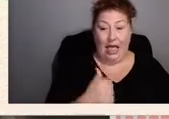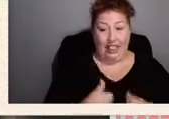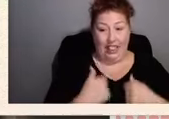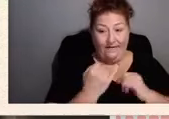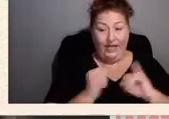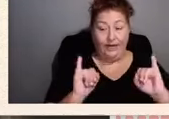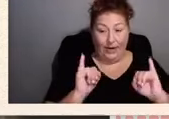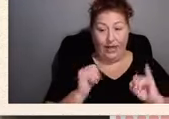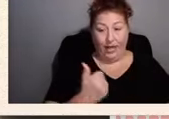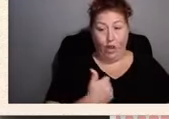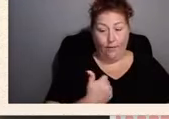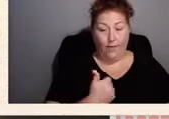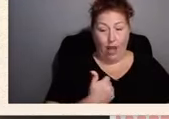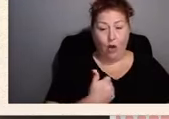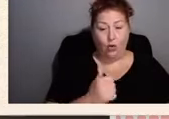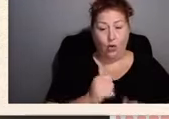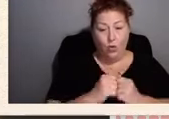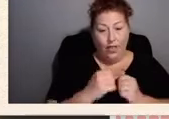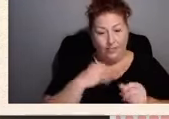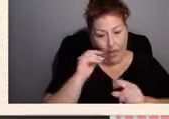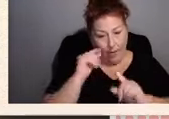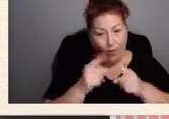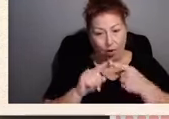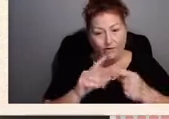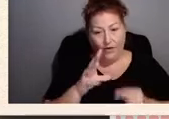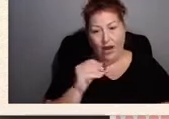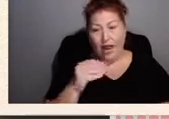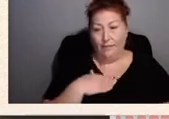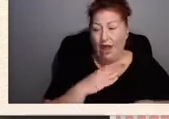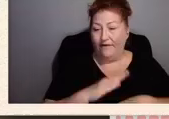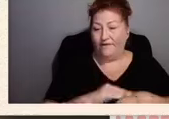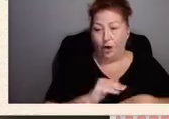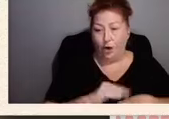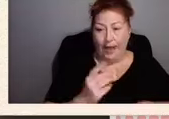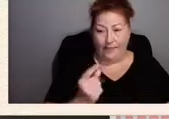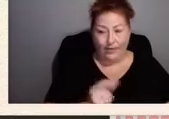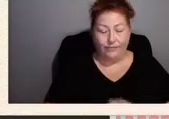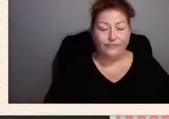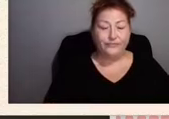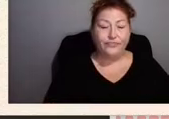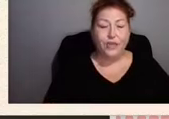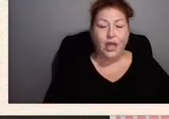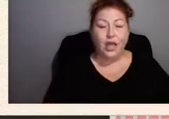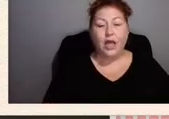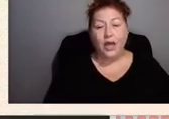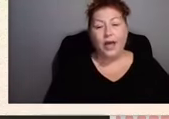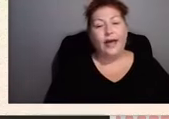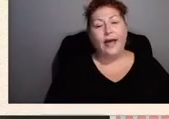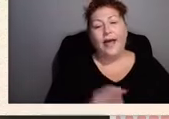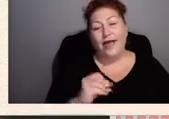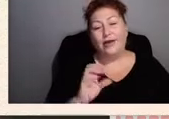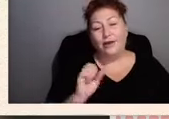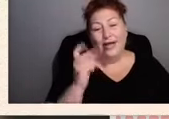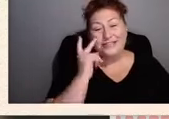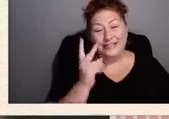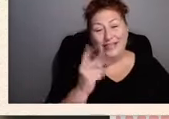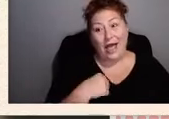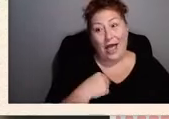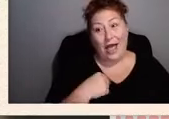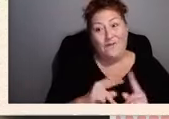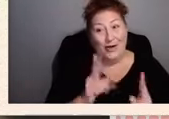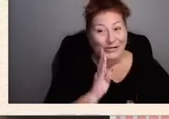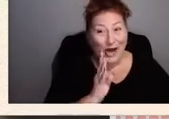own with my boyfriend and my fur baby. So, and I'm, as you can tell, very talkative,